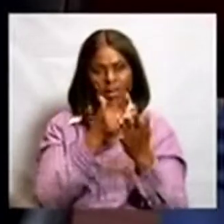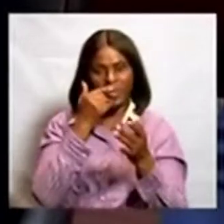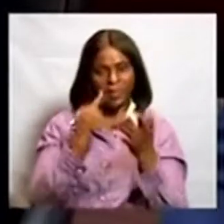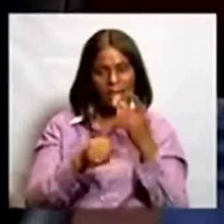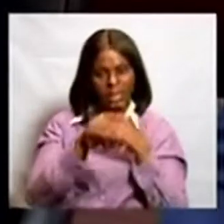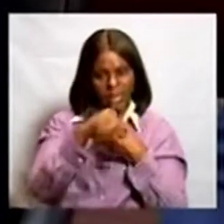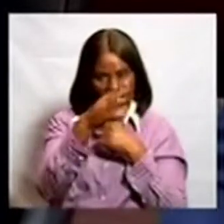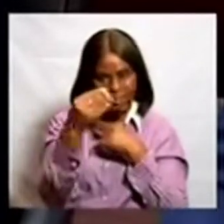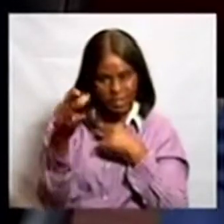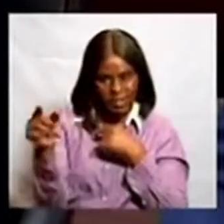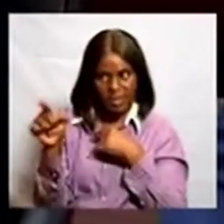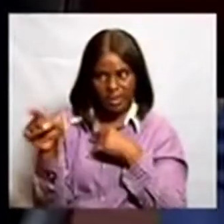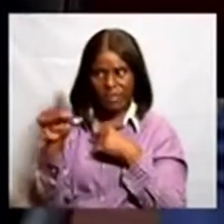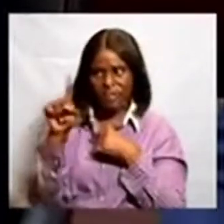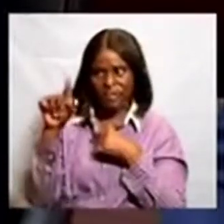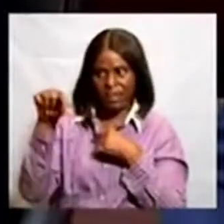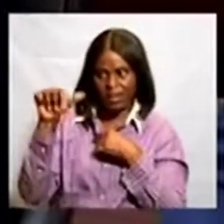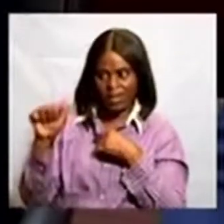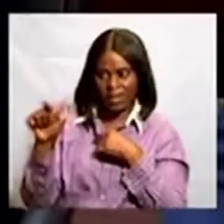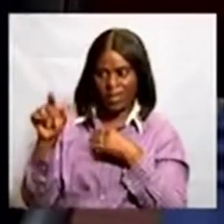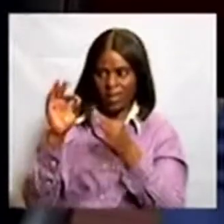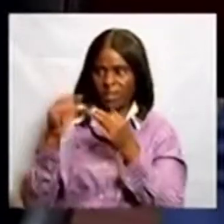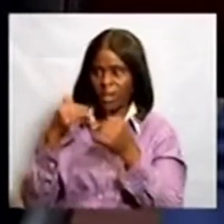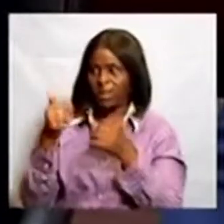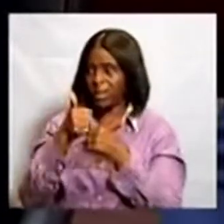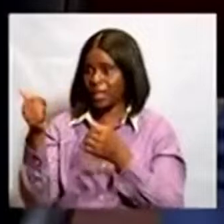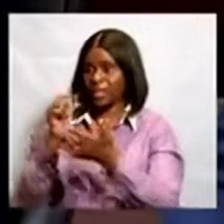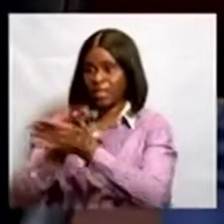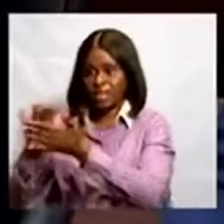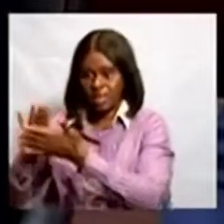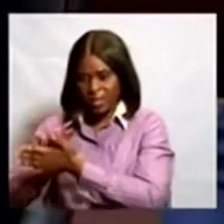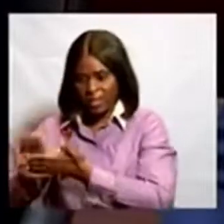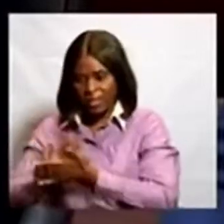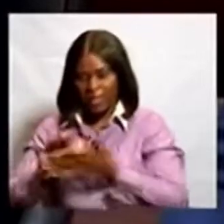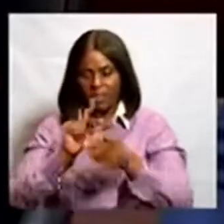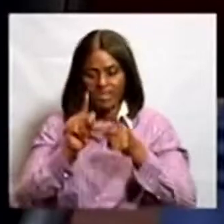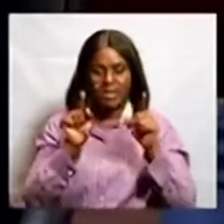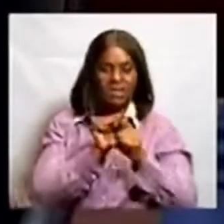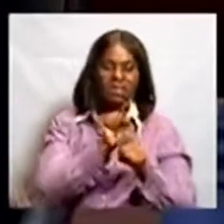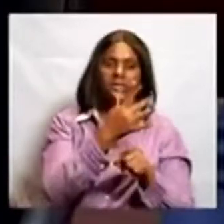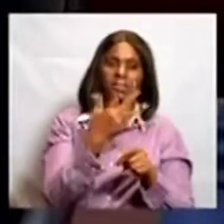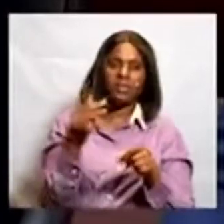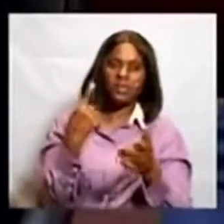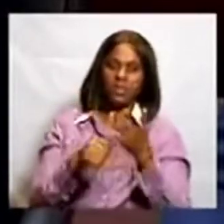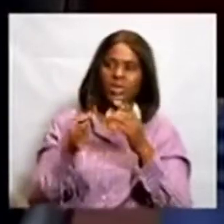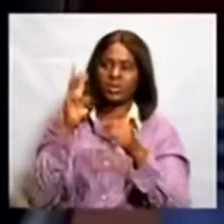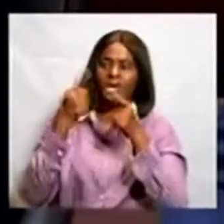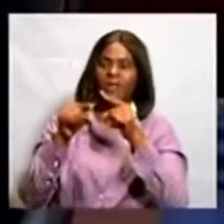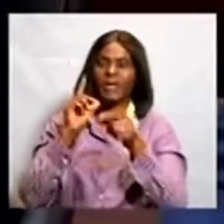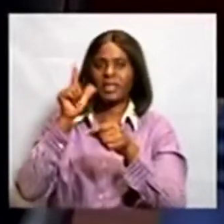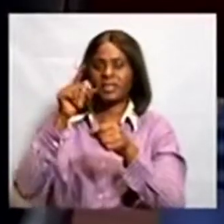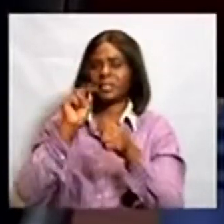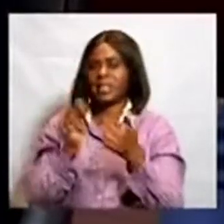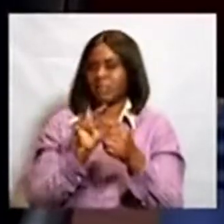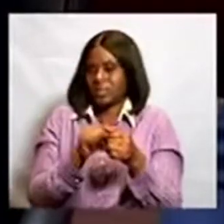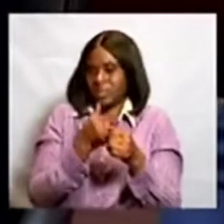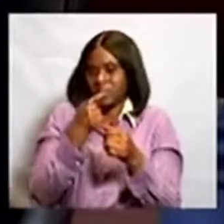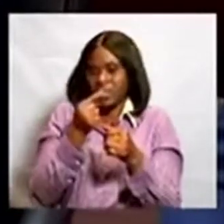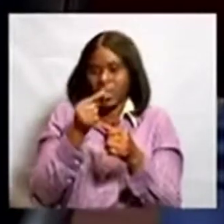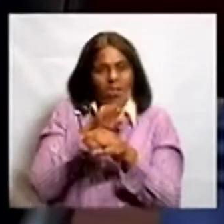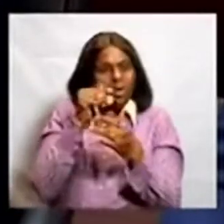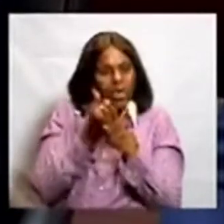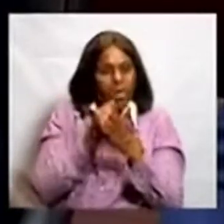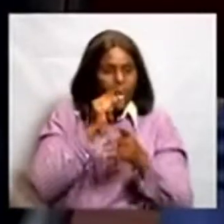given to ZACWA. If there is any cleaning process, those are things that will come later. Are we saying the